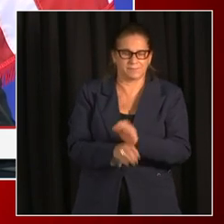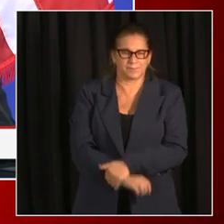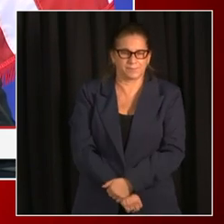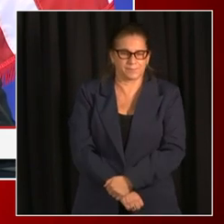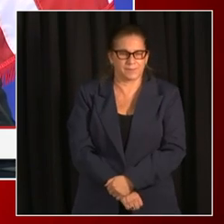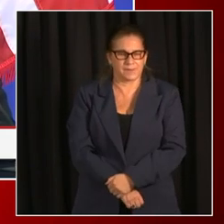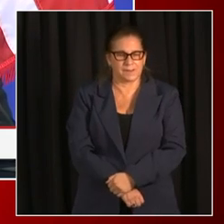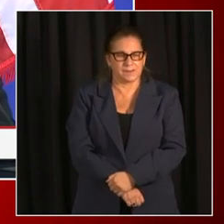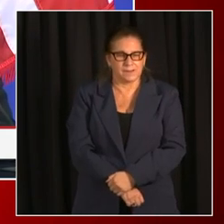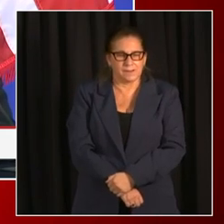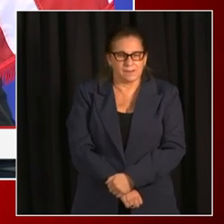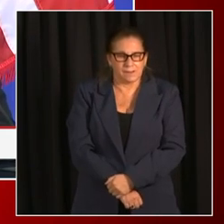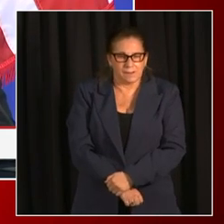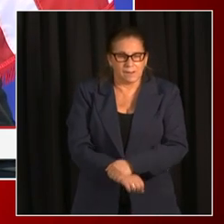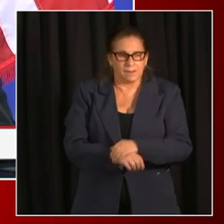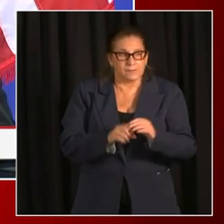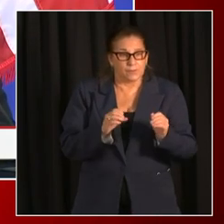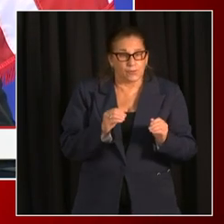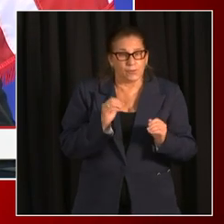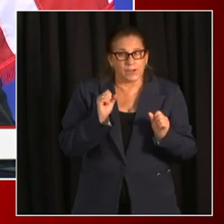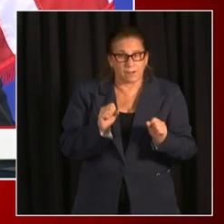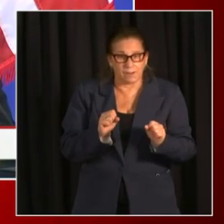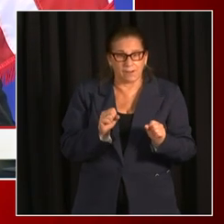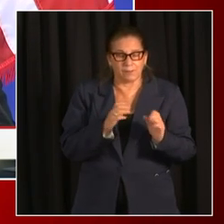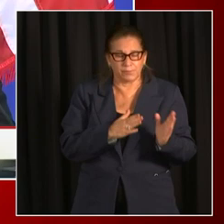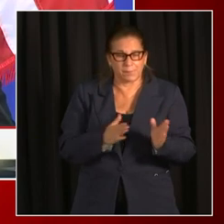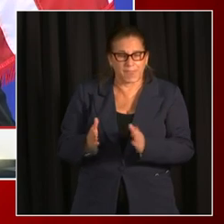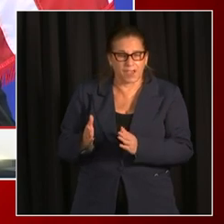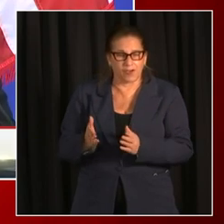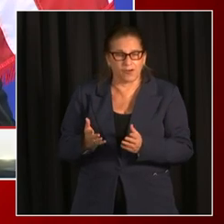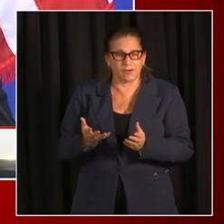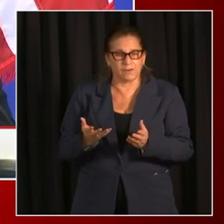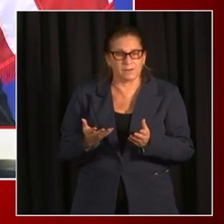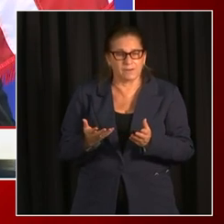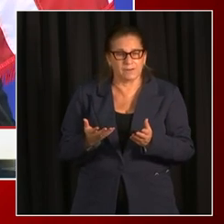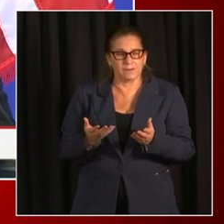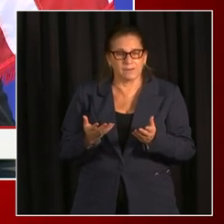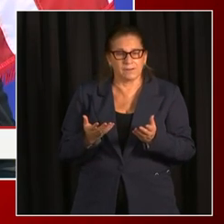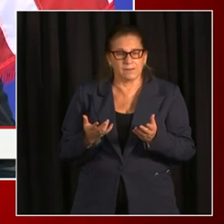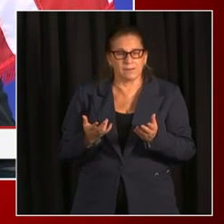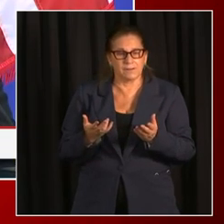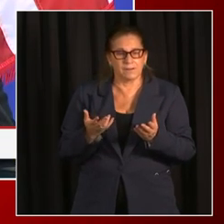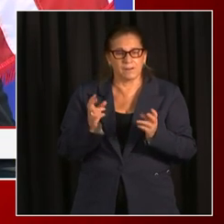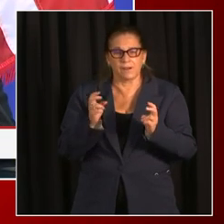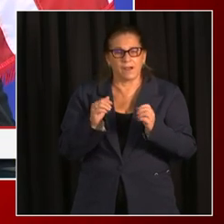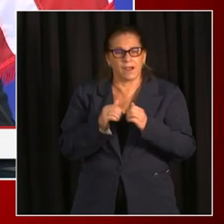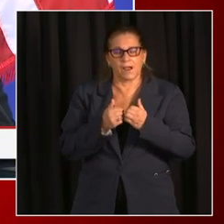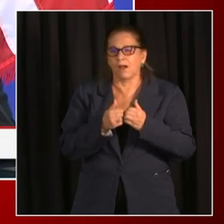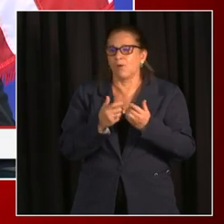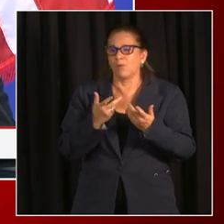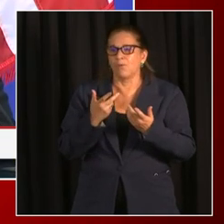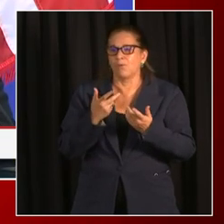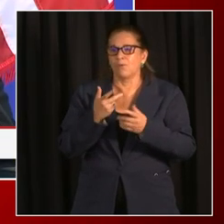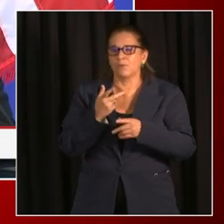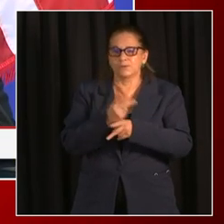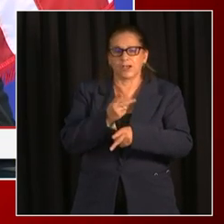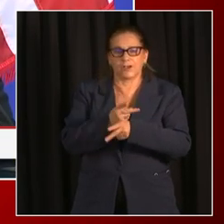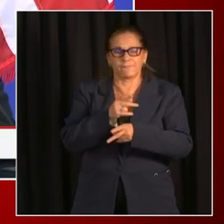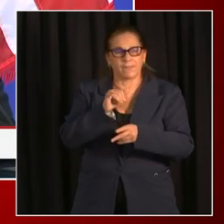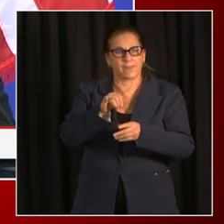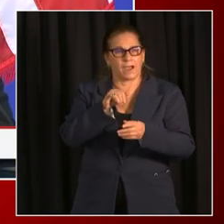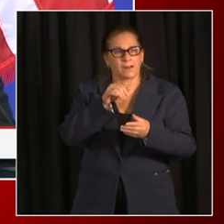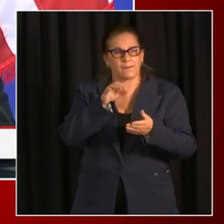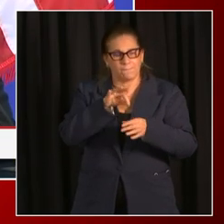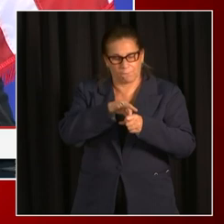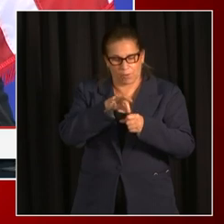we all need to be braced for an attack on the vote by mail system. Be